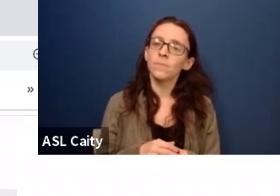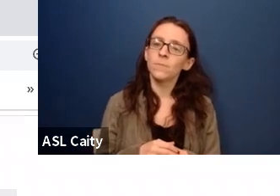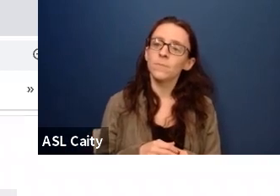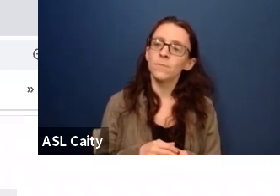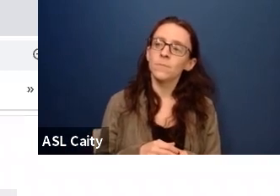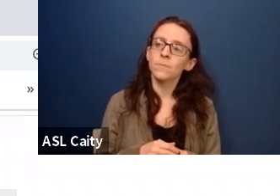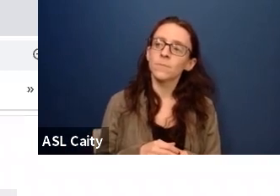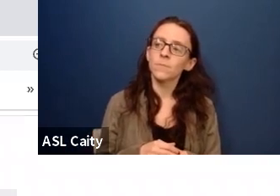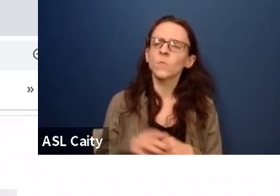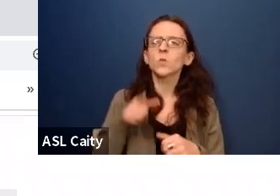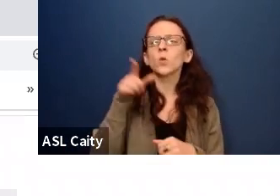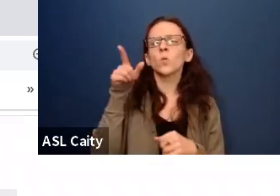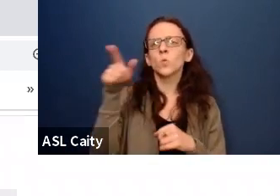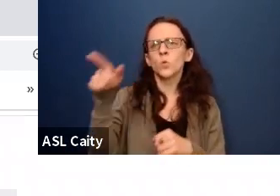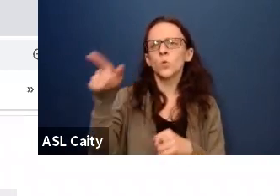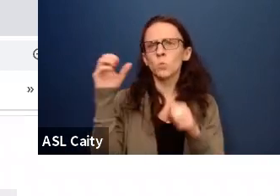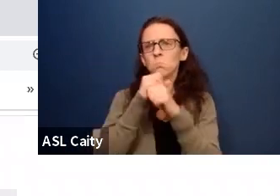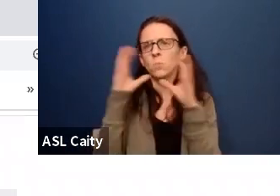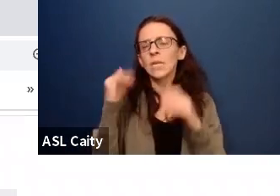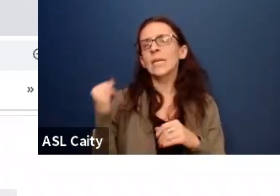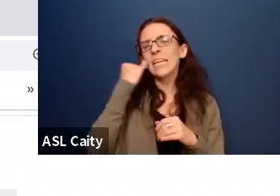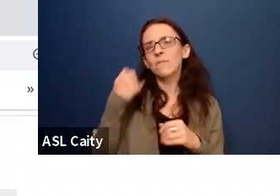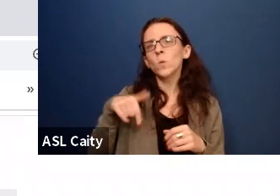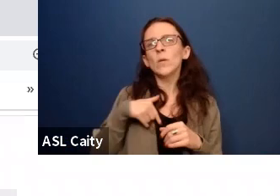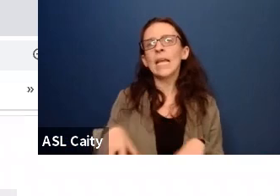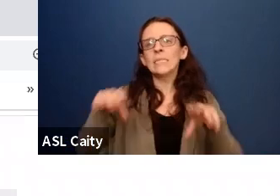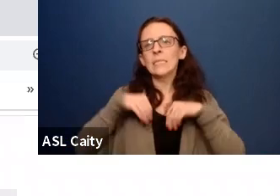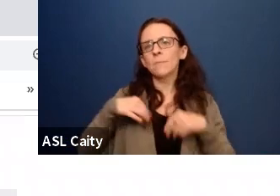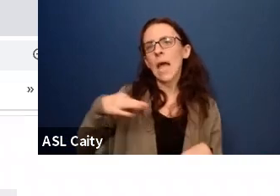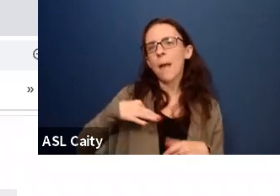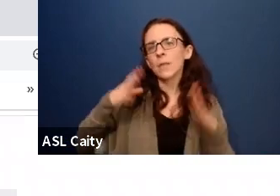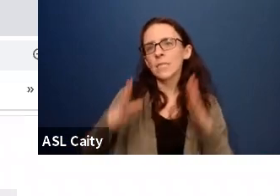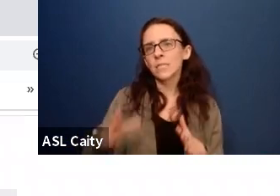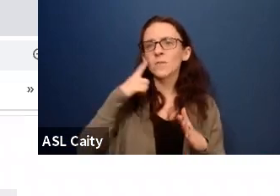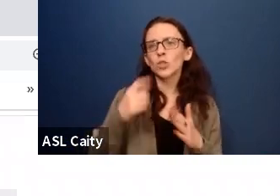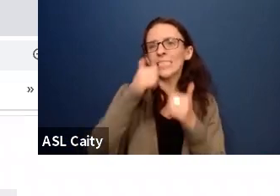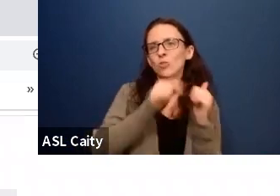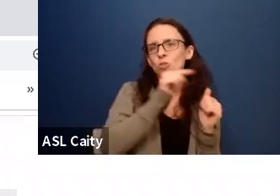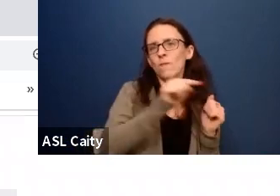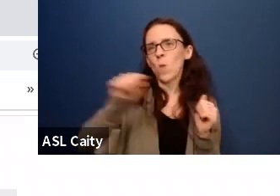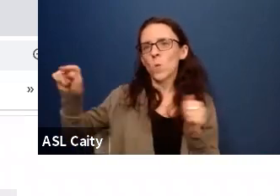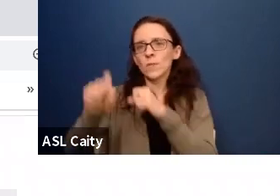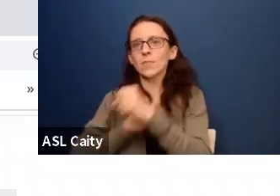thinking about if we were to take applicants from each of those years